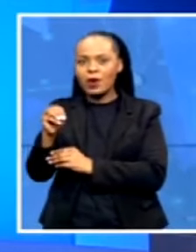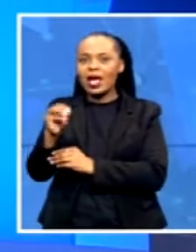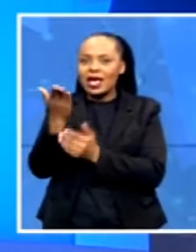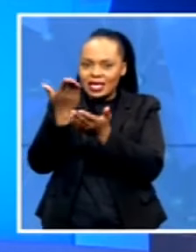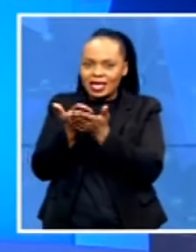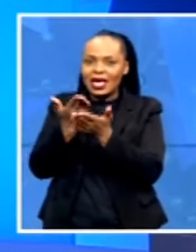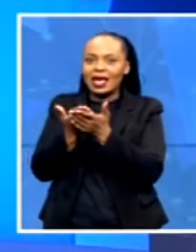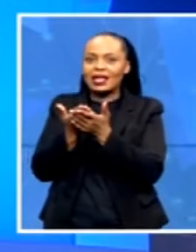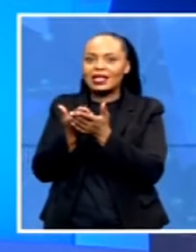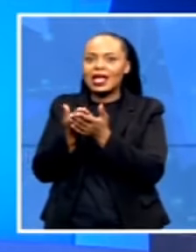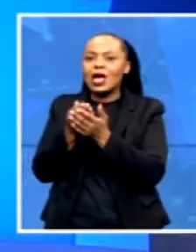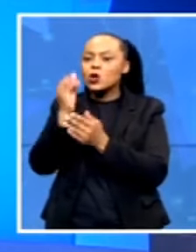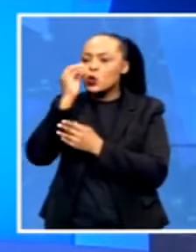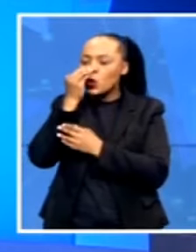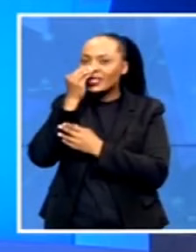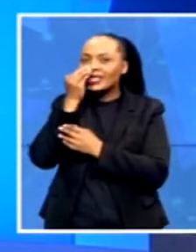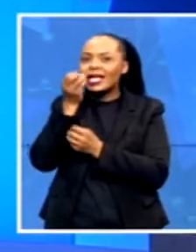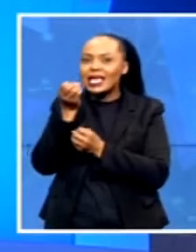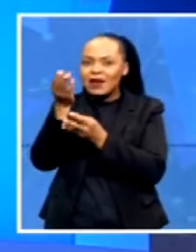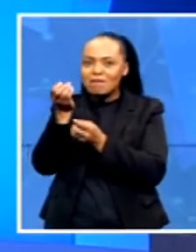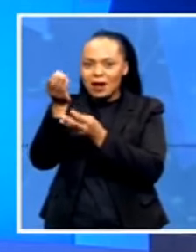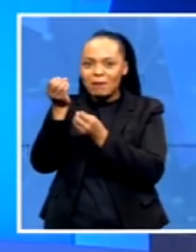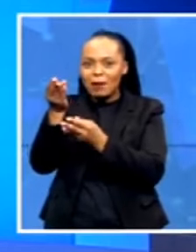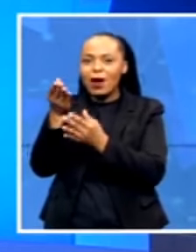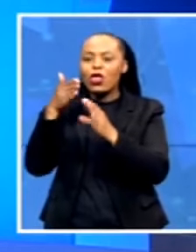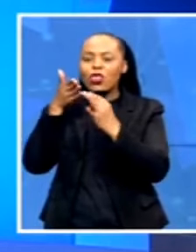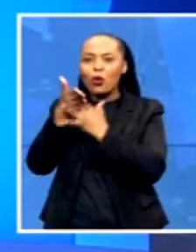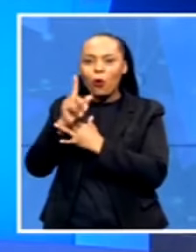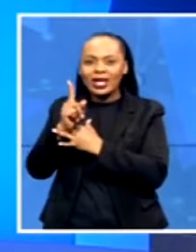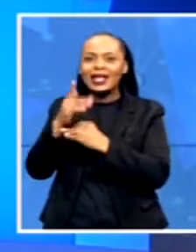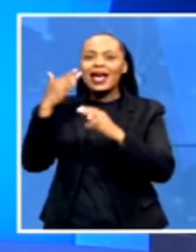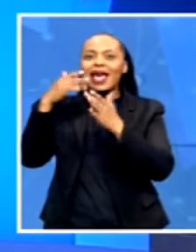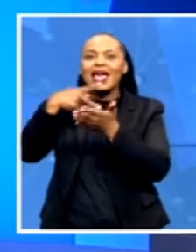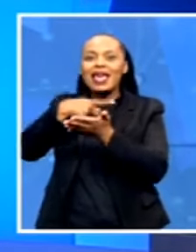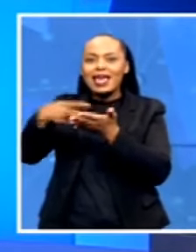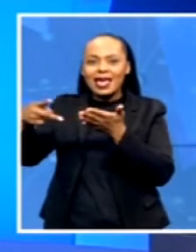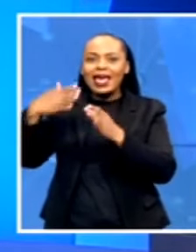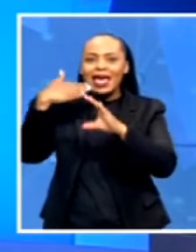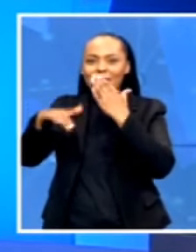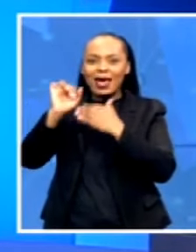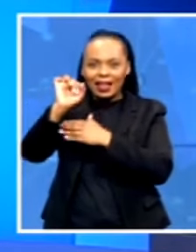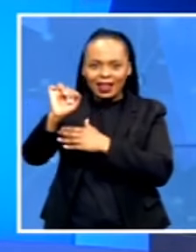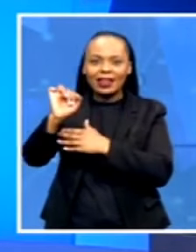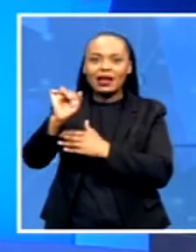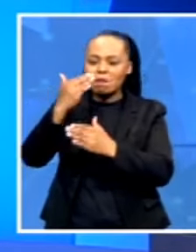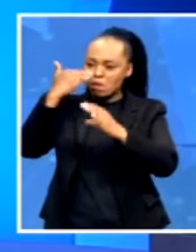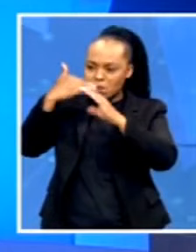giving you updates as we go. From the first result that comes in, it will come straight into your mailbox by just